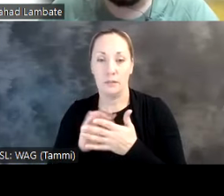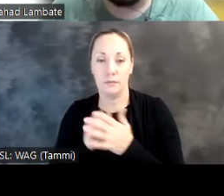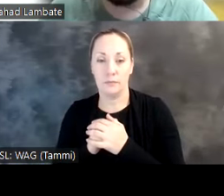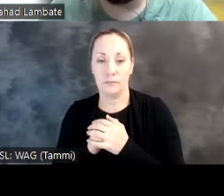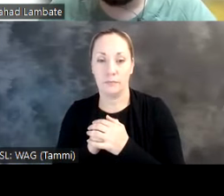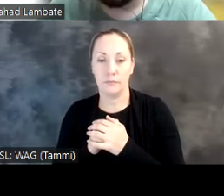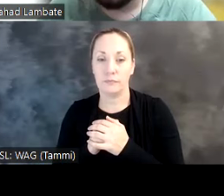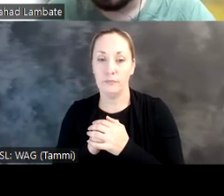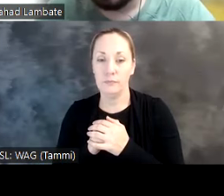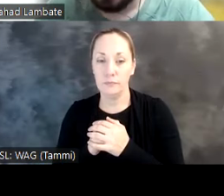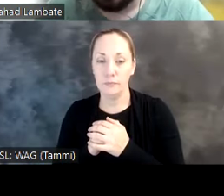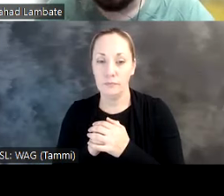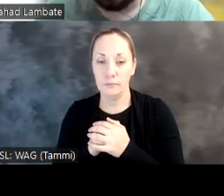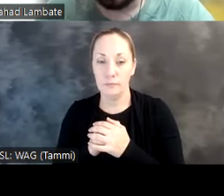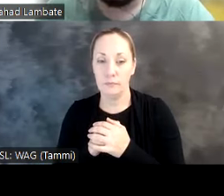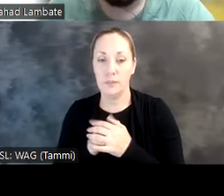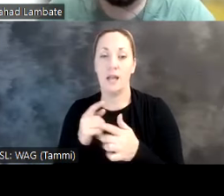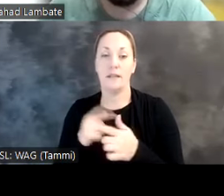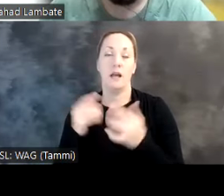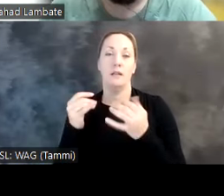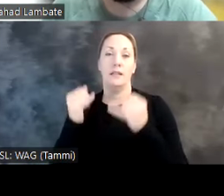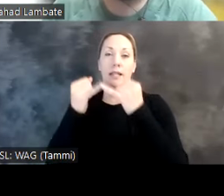CSS and the outline will disappear from there.